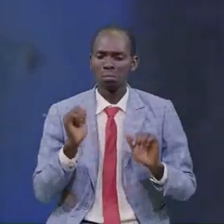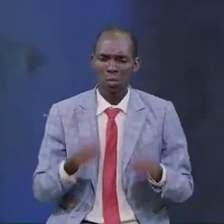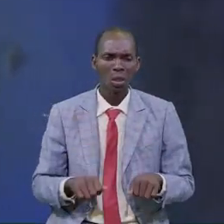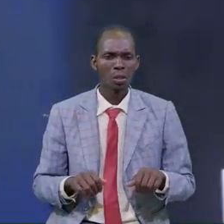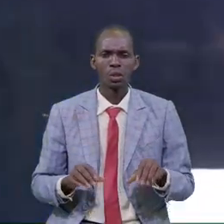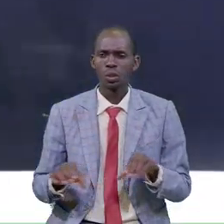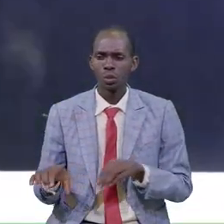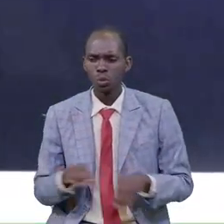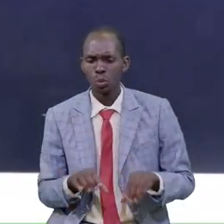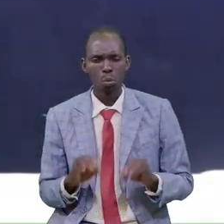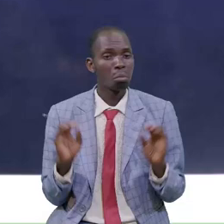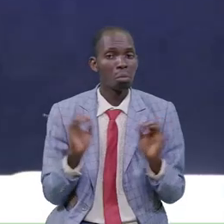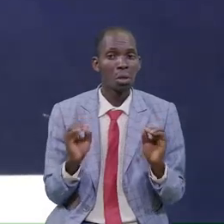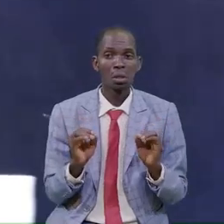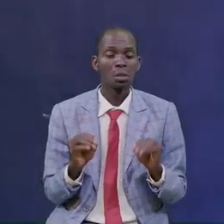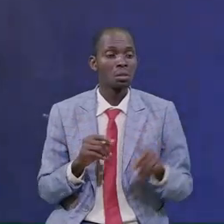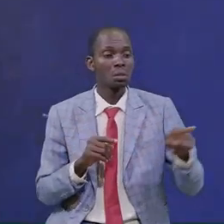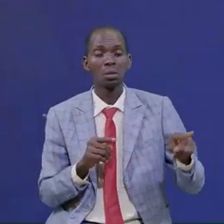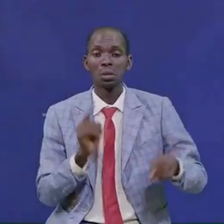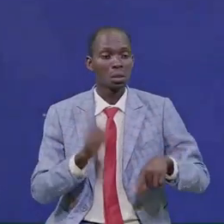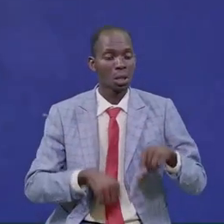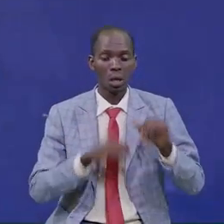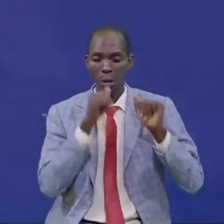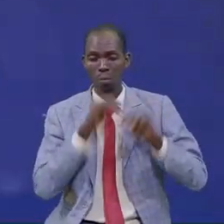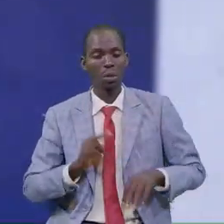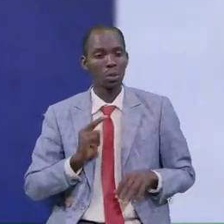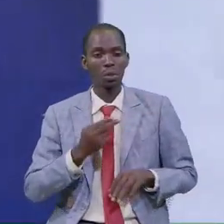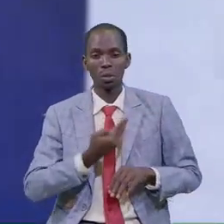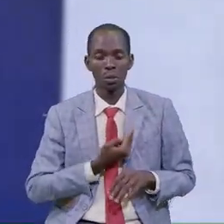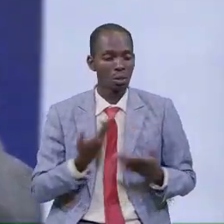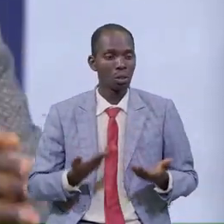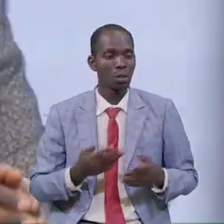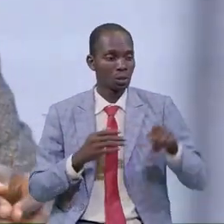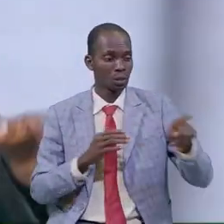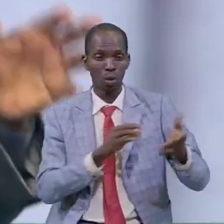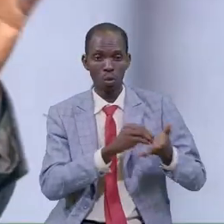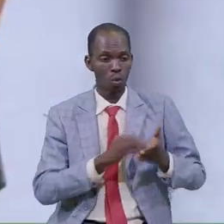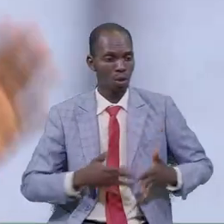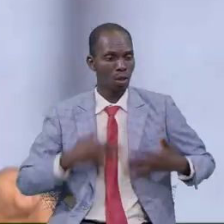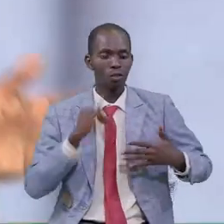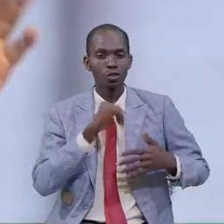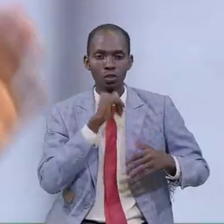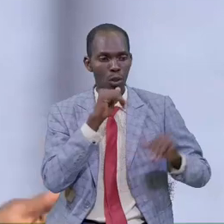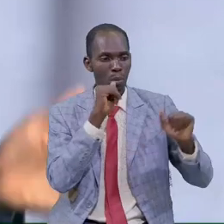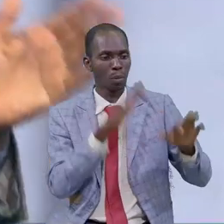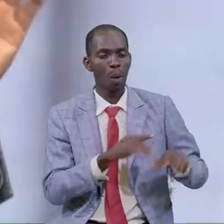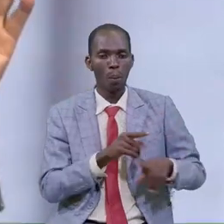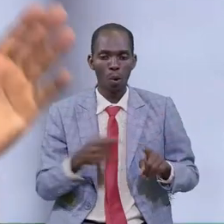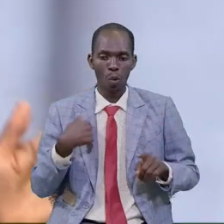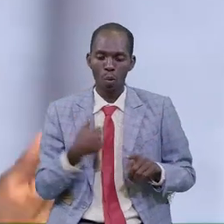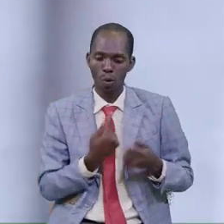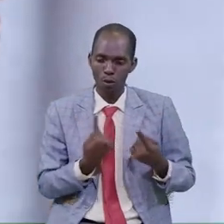even bless our lives. Their lives are even not completely blessed. And we're looking at them. We want to do what